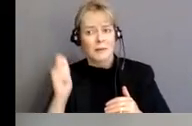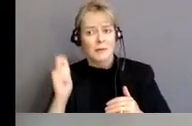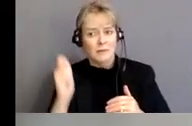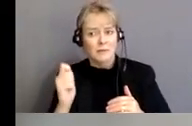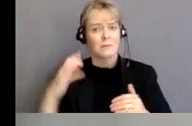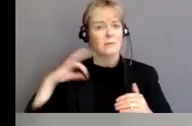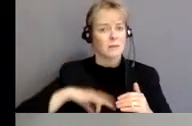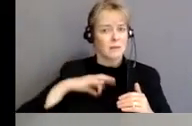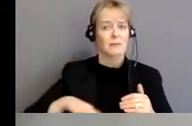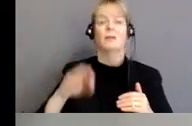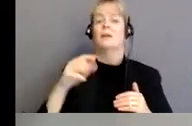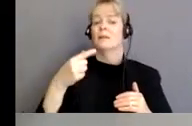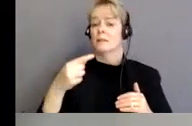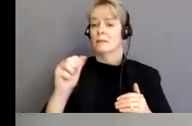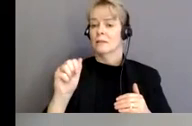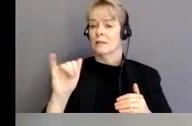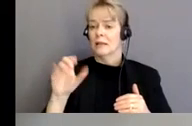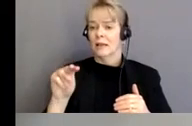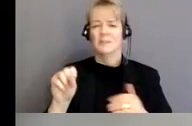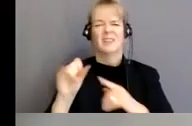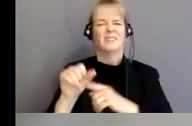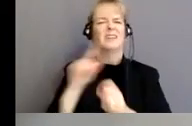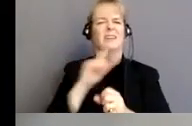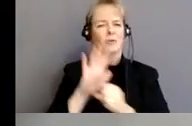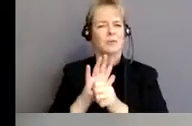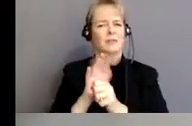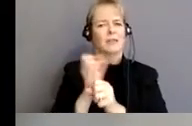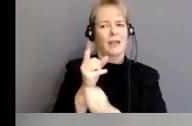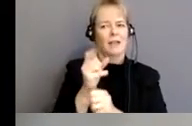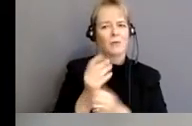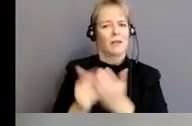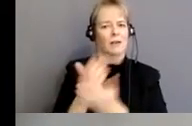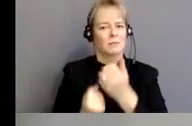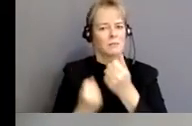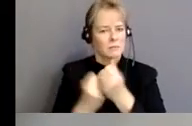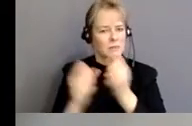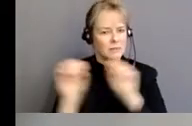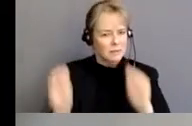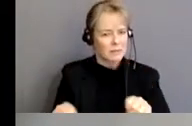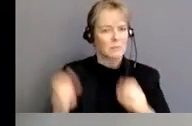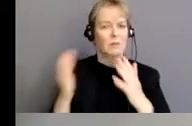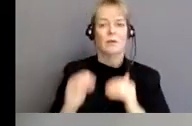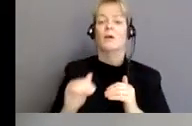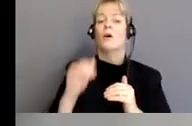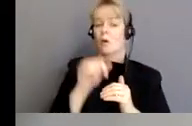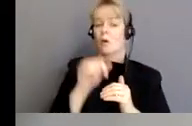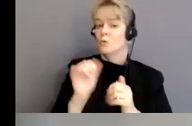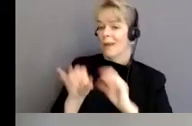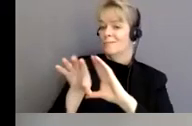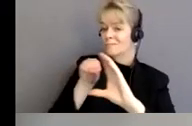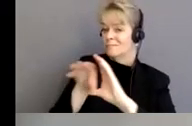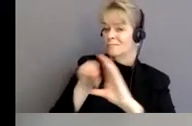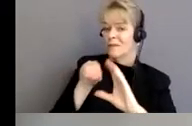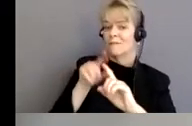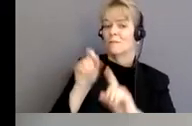Guaranteed Annual Income System payment. Then there's also that reduction in withdrawals for RIFs. So if you